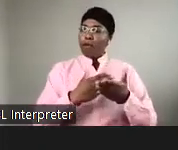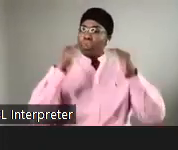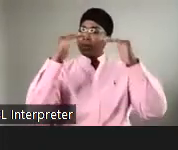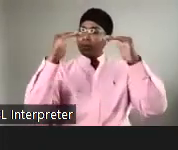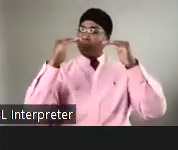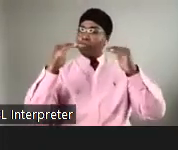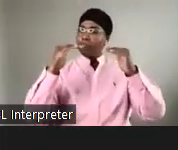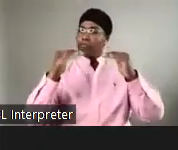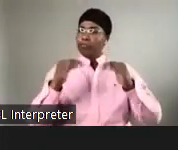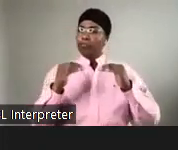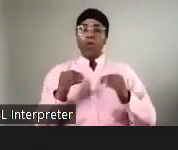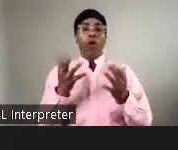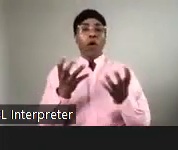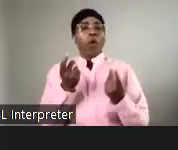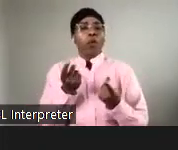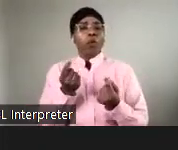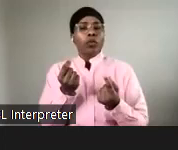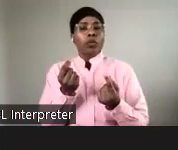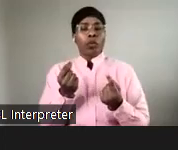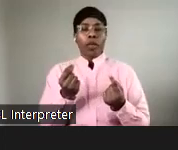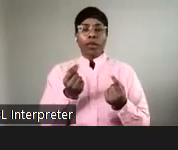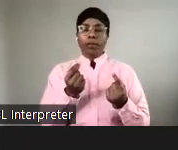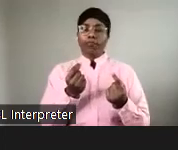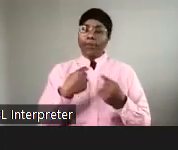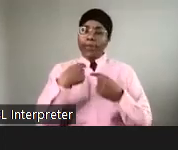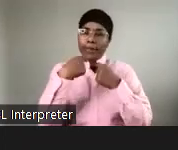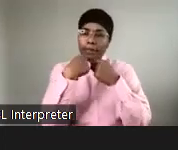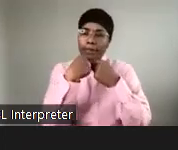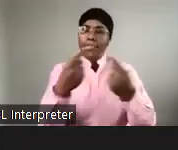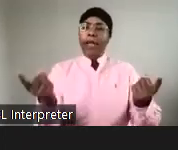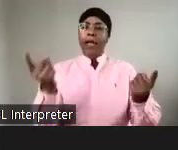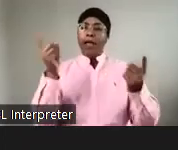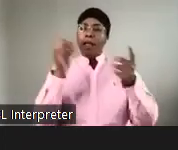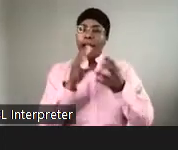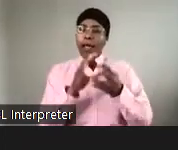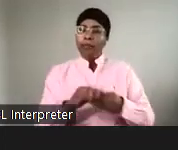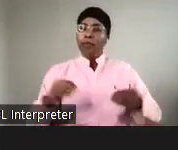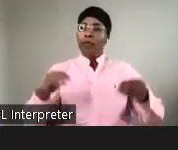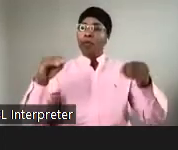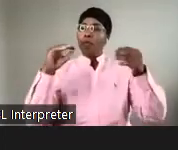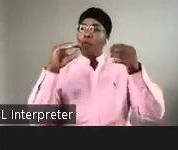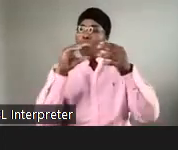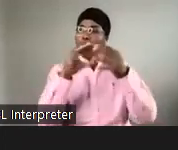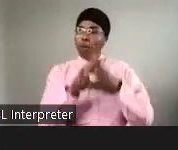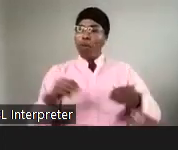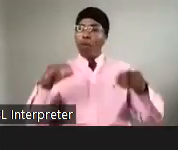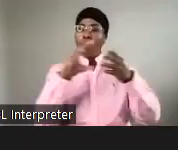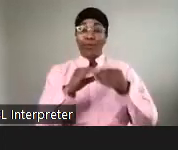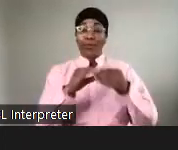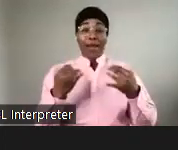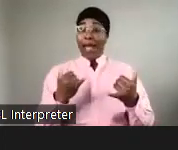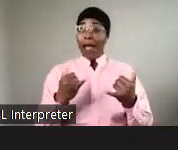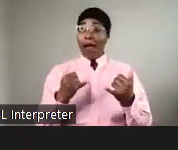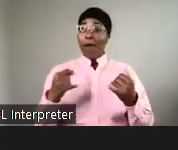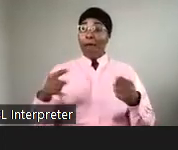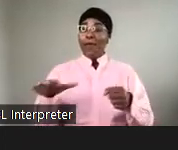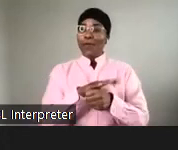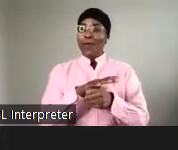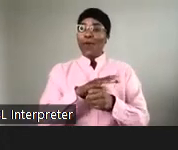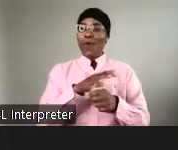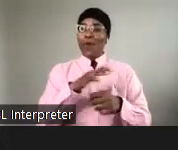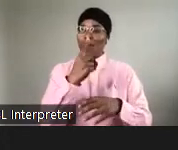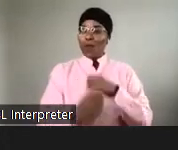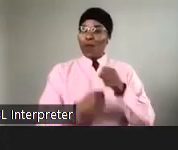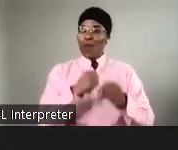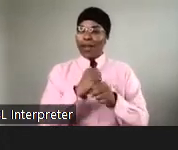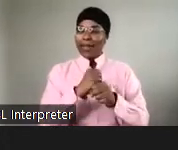that is kind of arcing throughout the entire calendar year now that we've been doing these webinars. And that's to